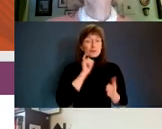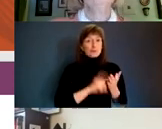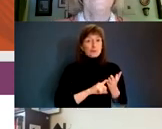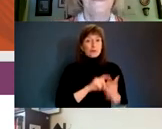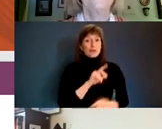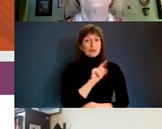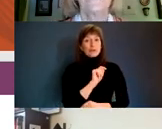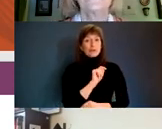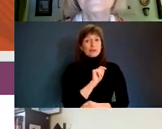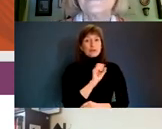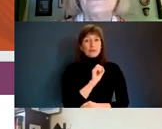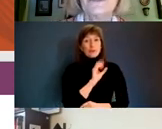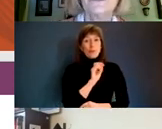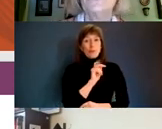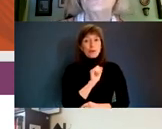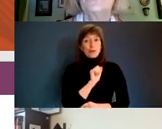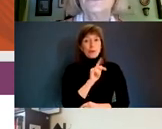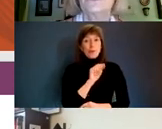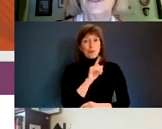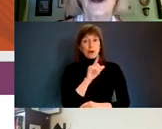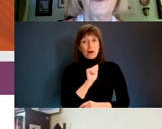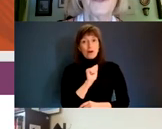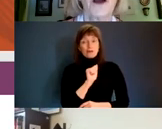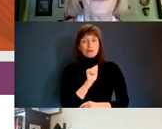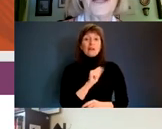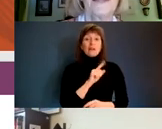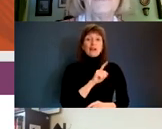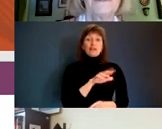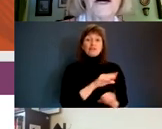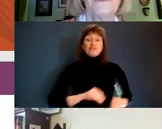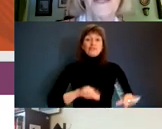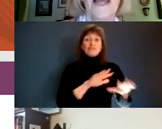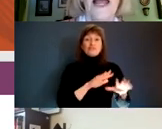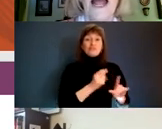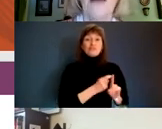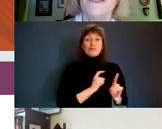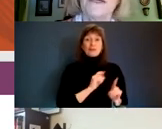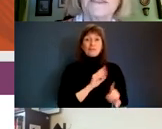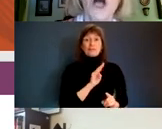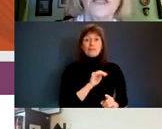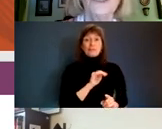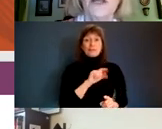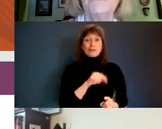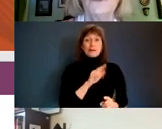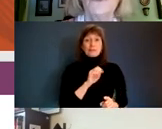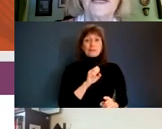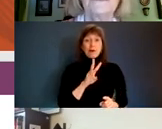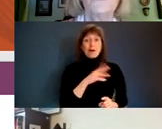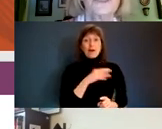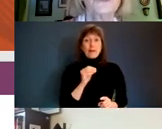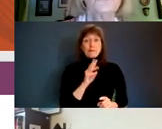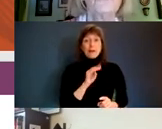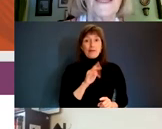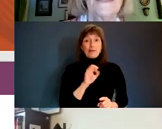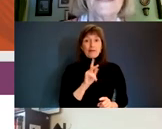Tikomatkoka as the unceded traditional territory of the Beothuk and the Mi'kmaq. And we acknowledge Labrador as